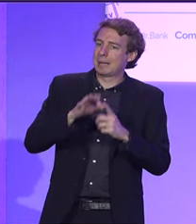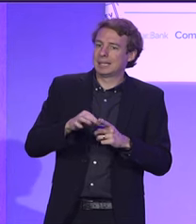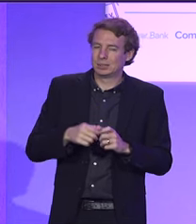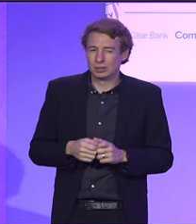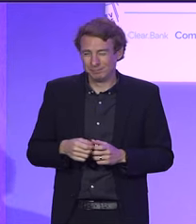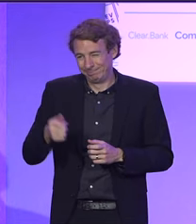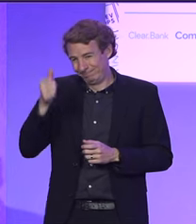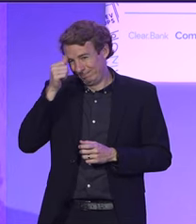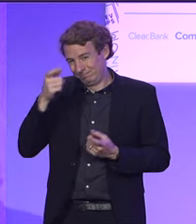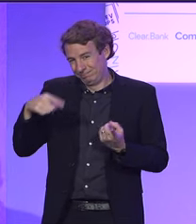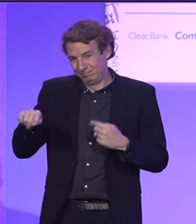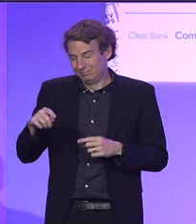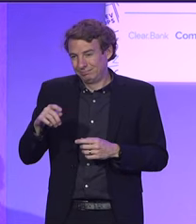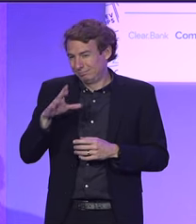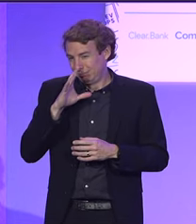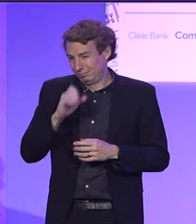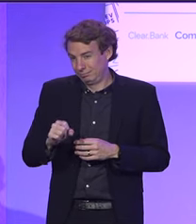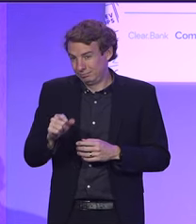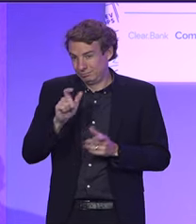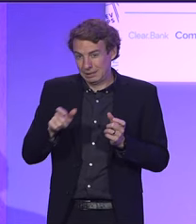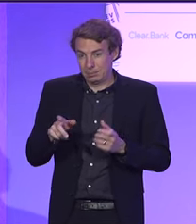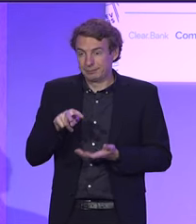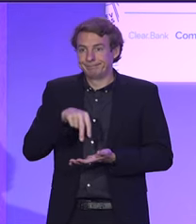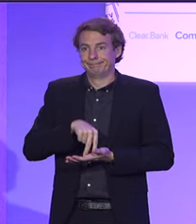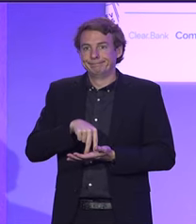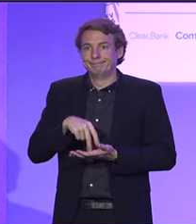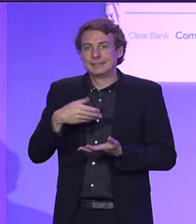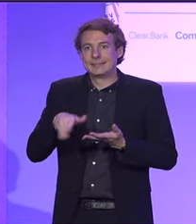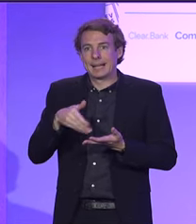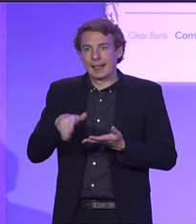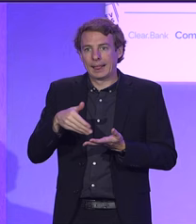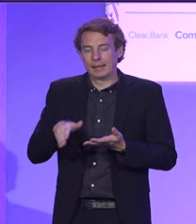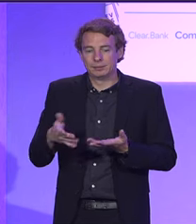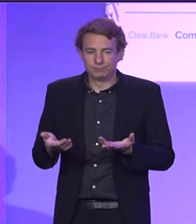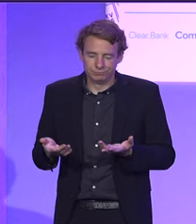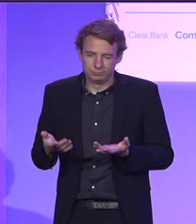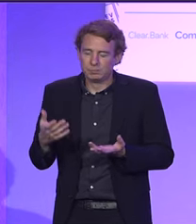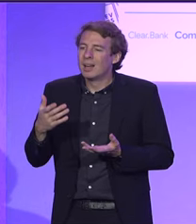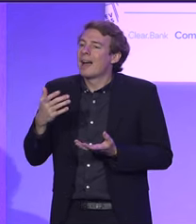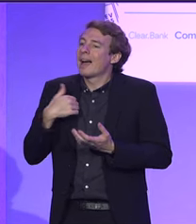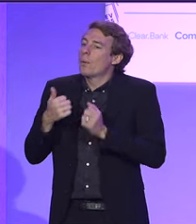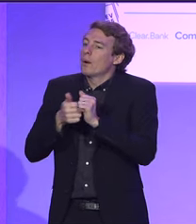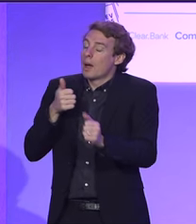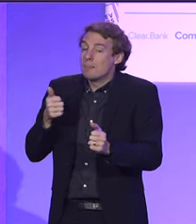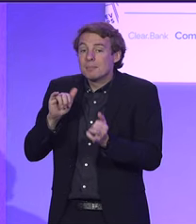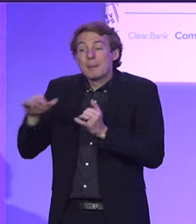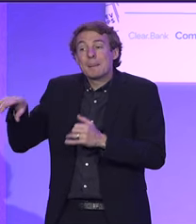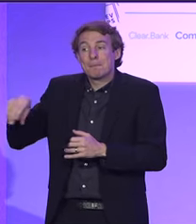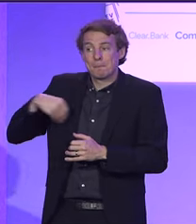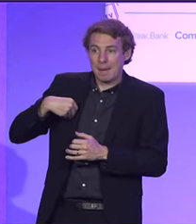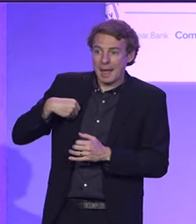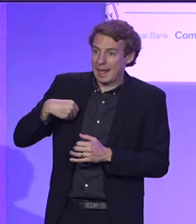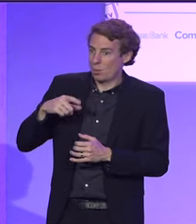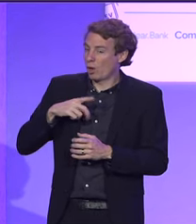the last thing you want to do is hear a pitch, so don't do it. Sometimes, though, our companies pay for us to travel, and they would like their brand up